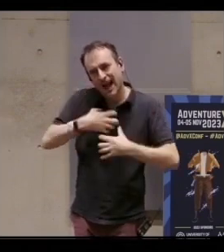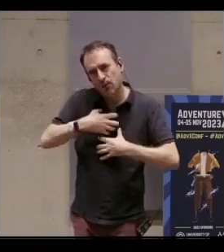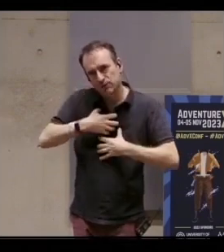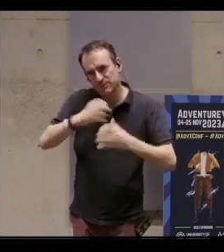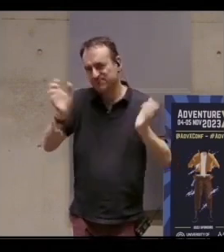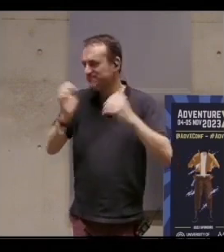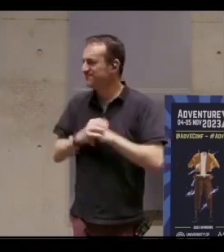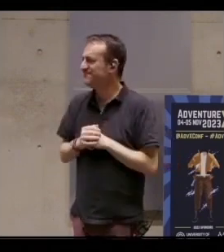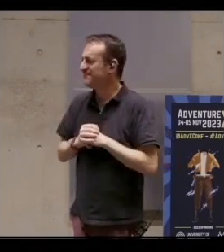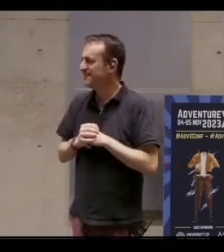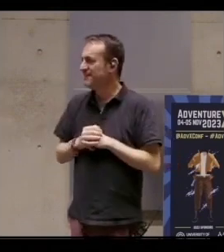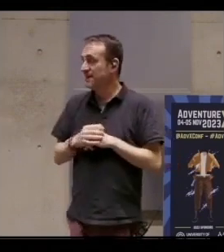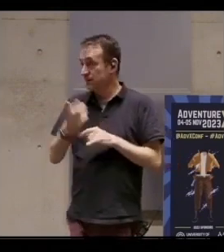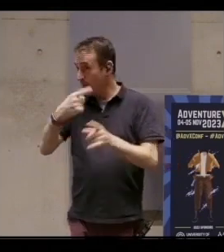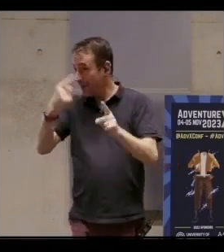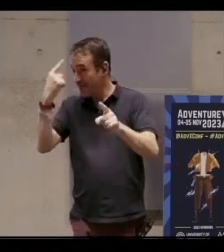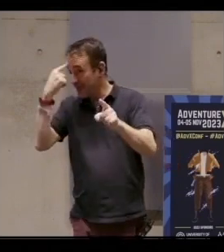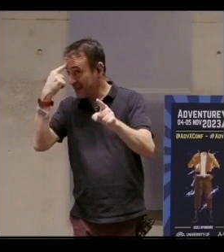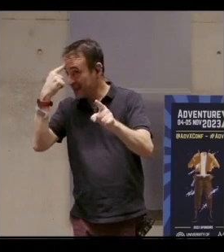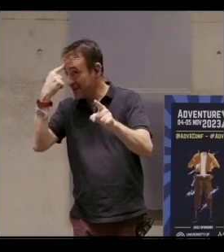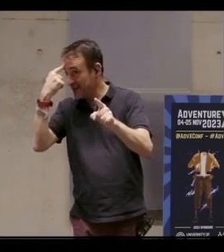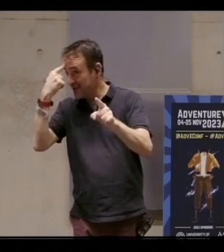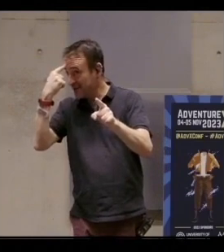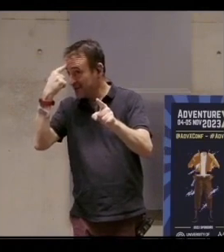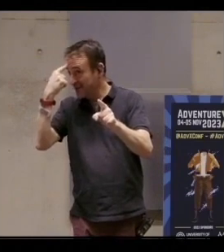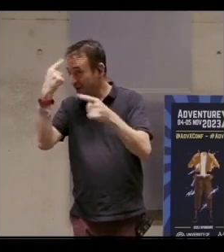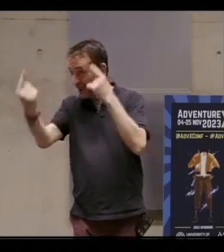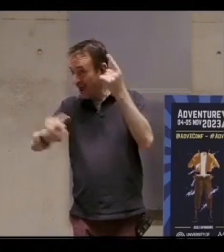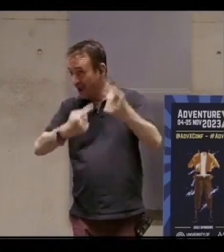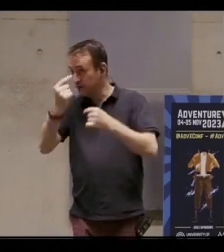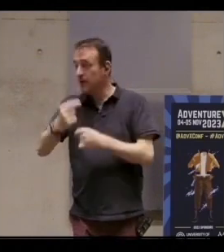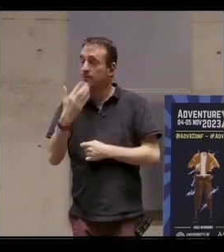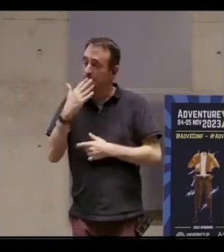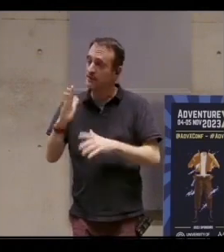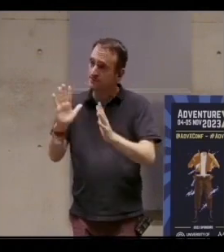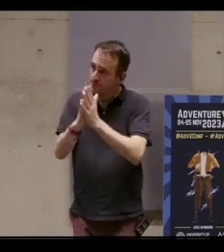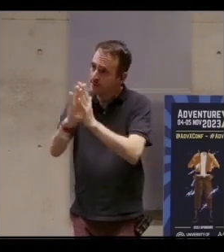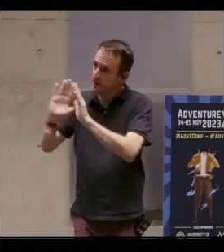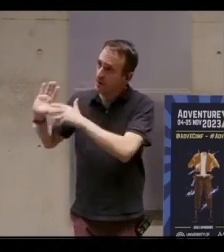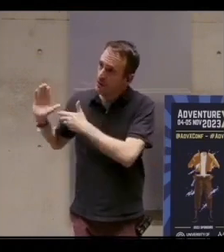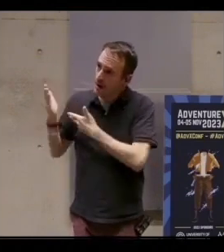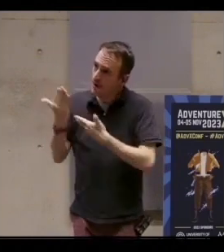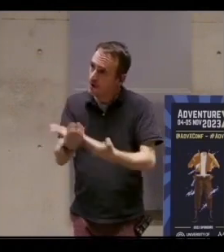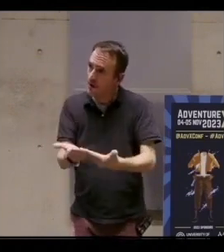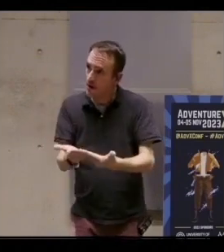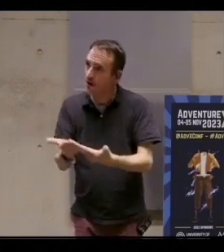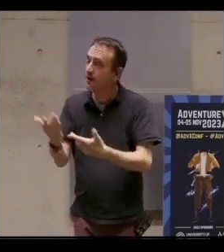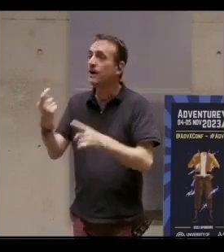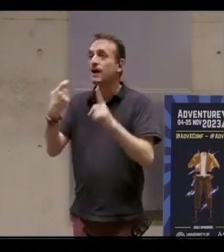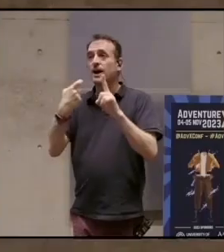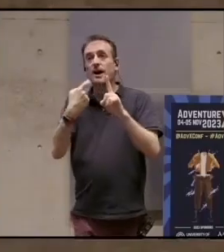But you can all think it in your heads. Please put your hands together and give a very warm welcome to Khan.